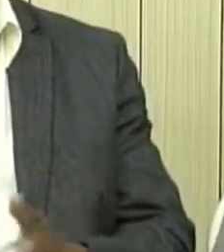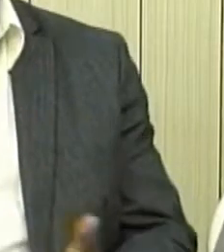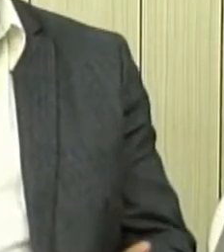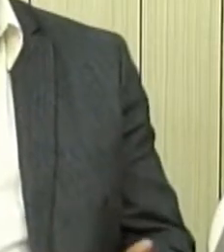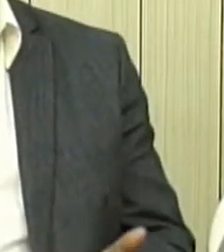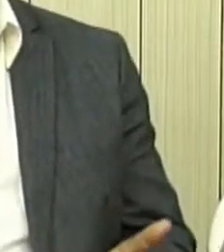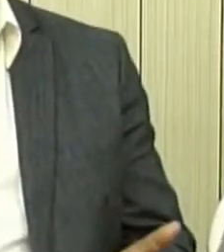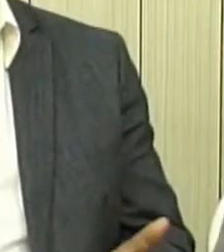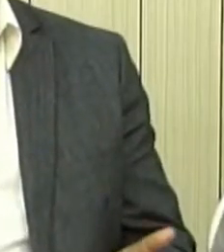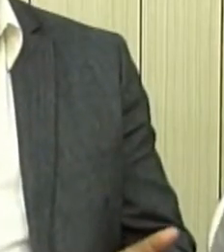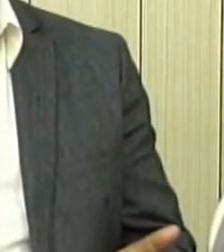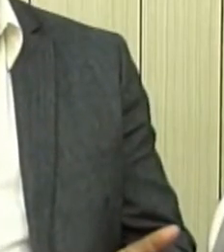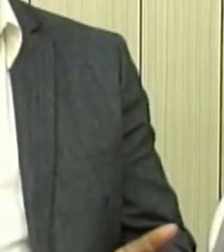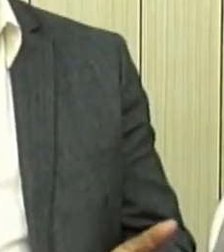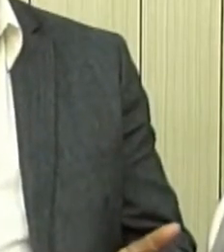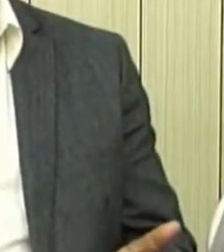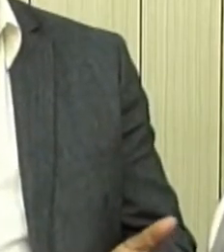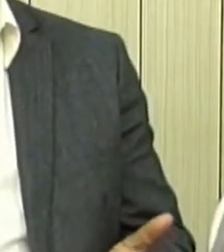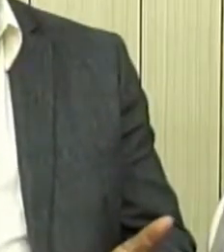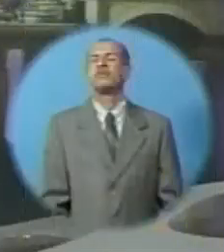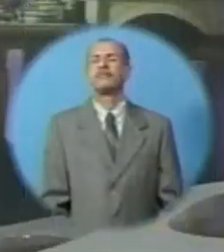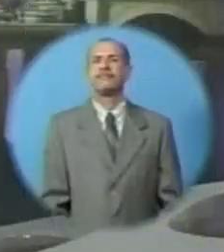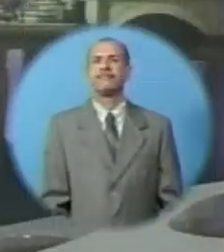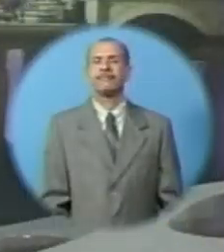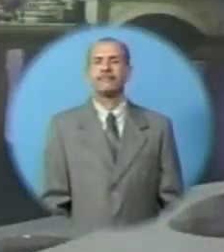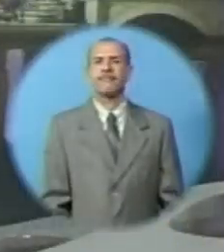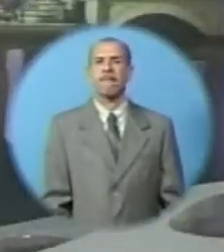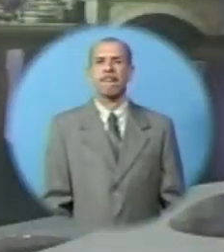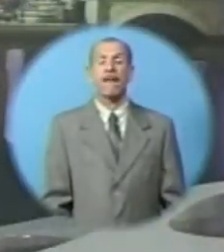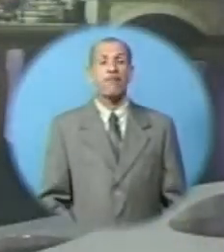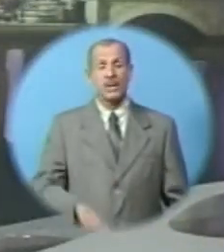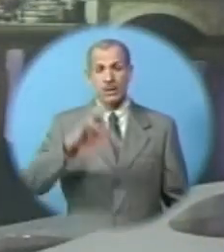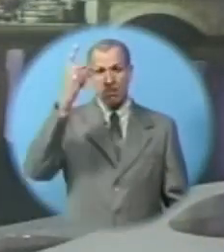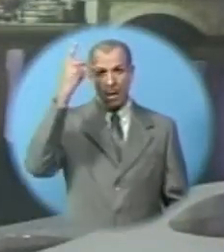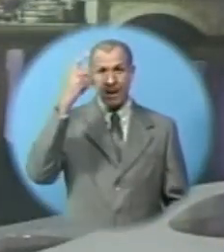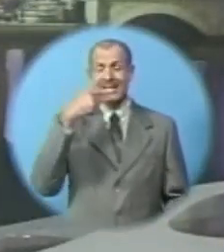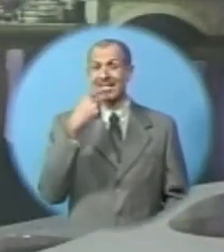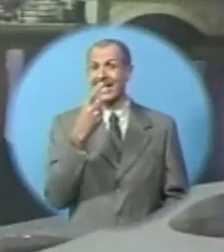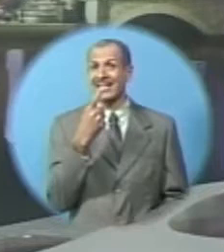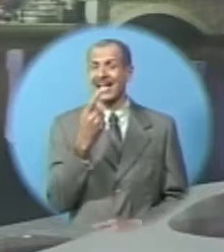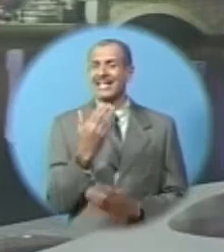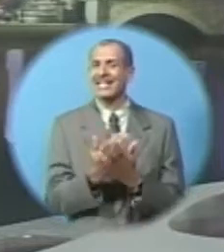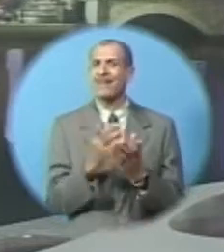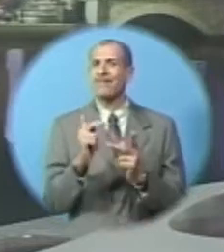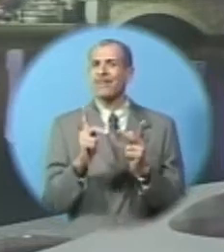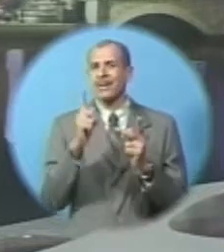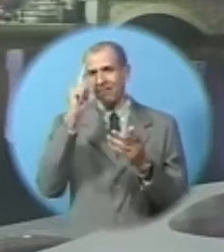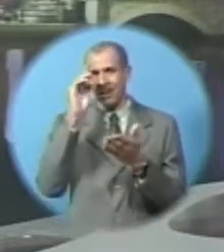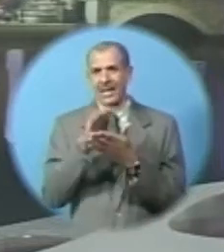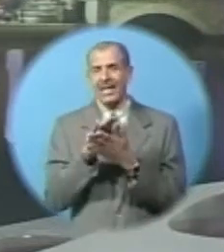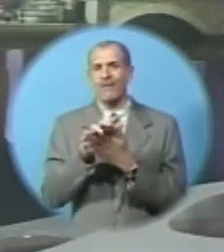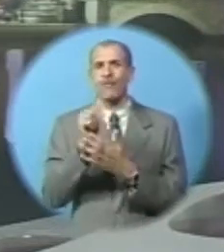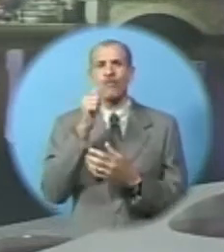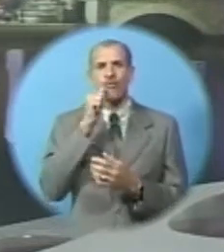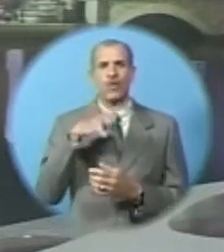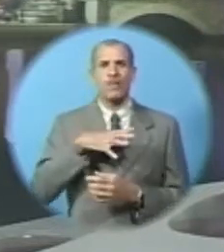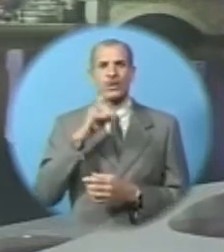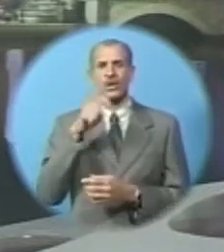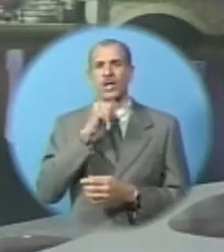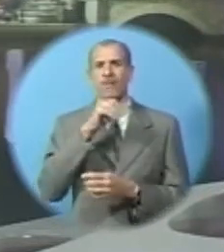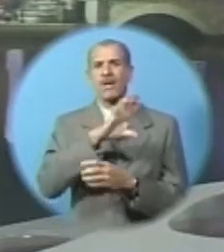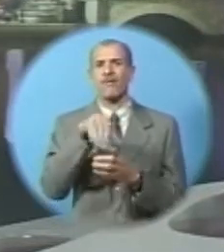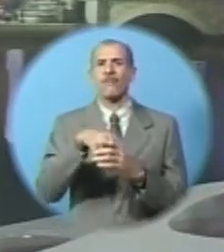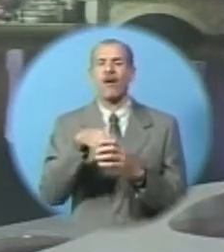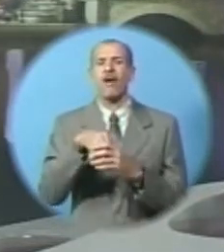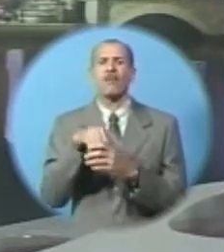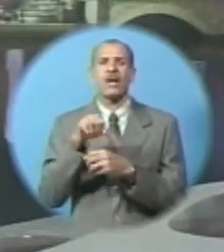them are farmers too, like anybody else. Mr. Paul adds that some people still believe women should not be involved in